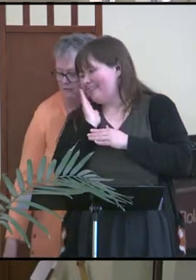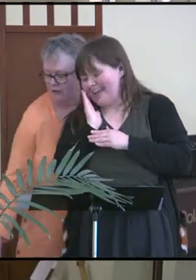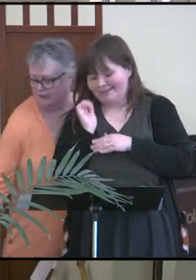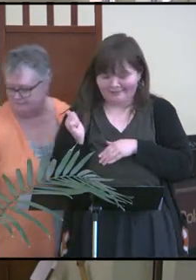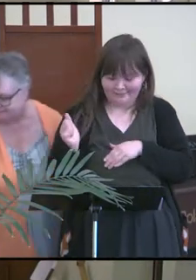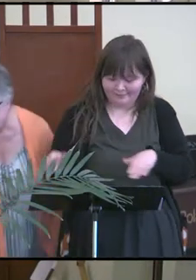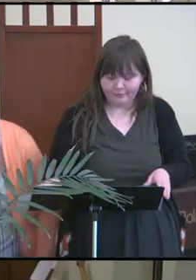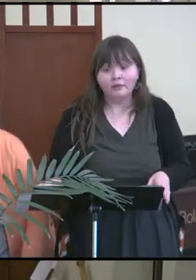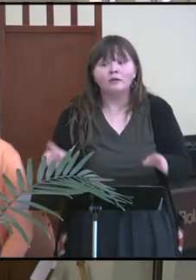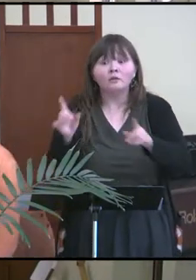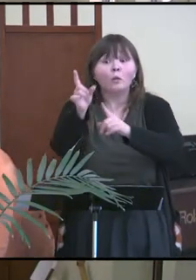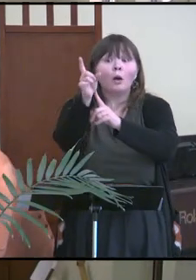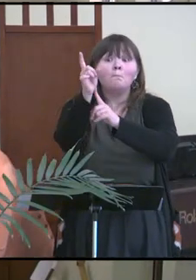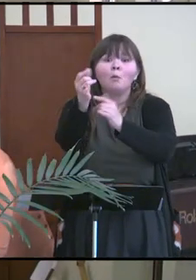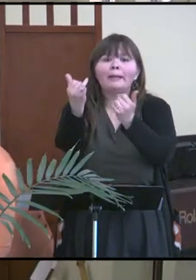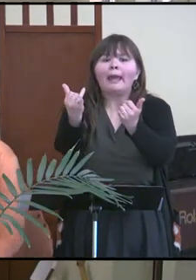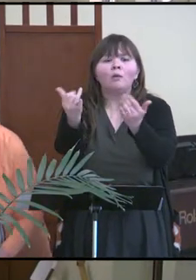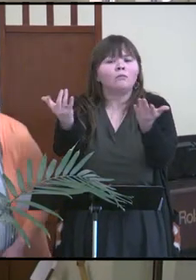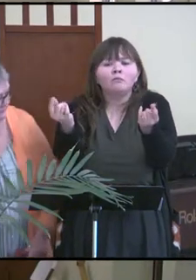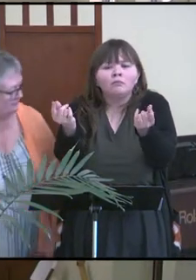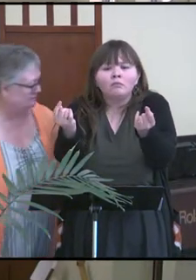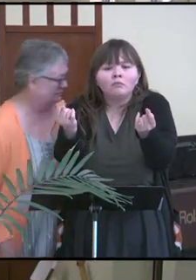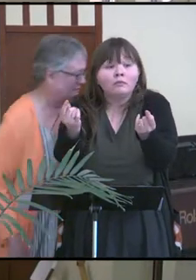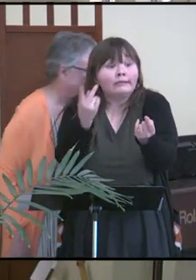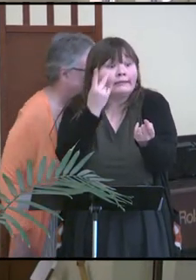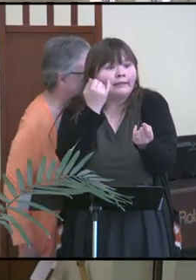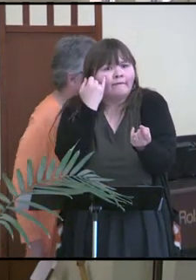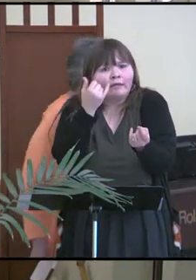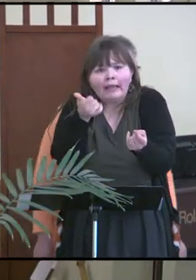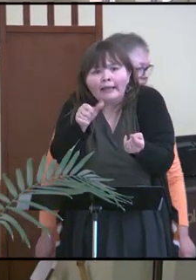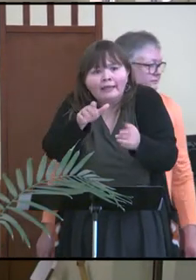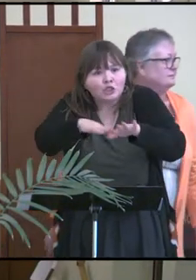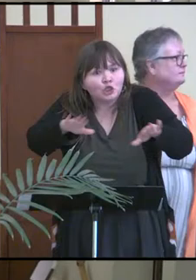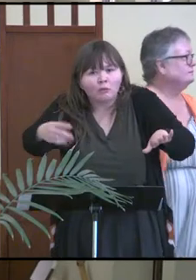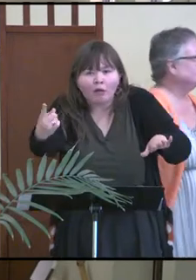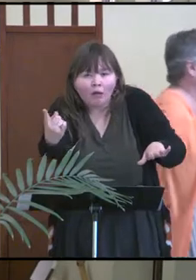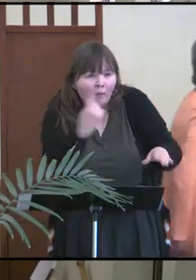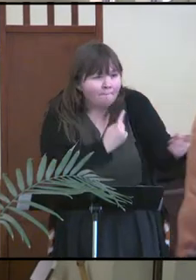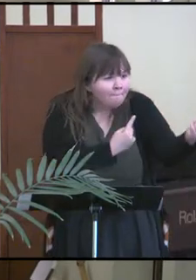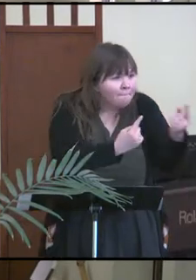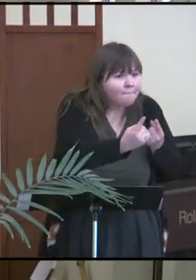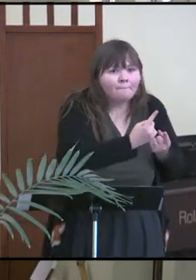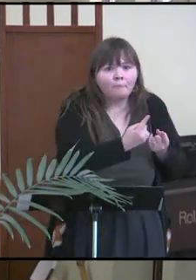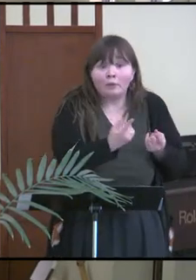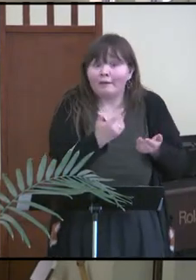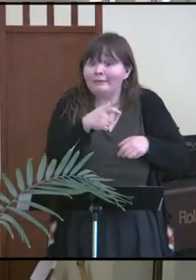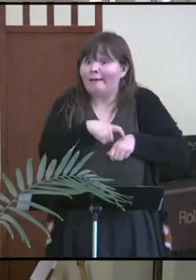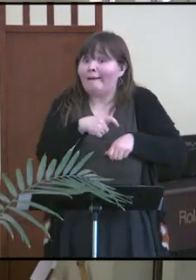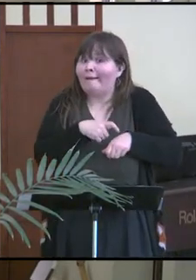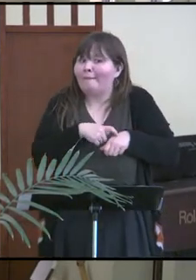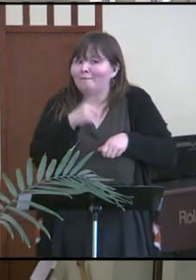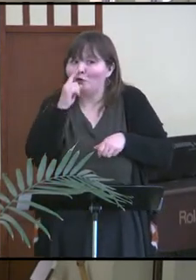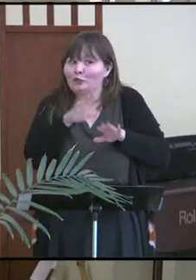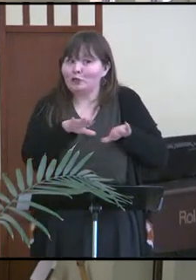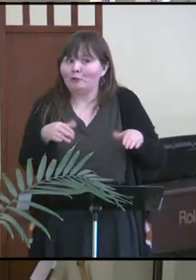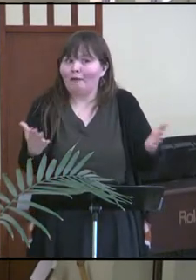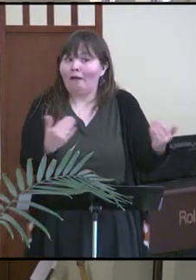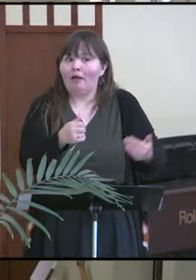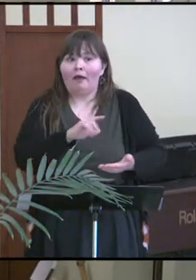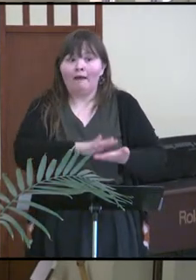We're going to take a moment now and see if some kids want to come forward. We have a little time for kids, and we have some candy to pass